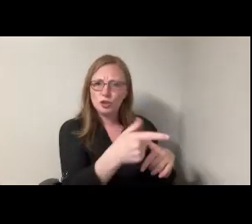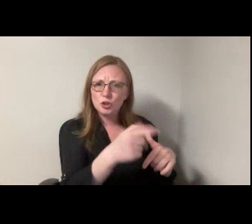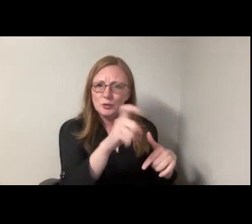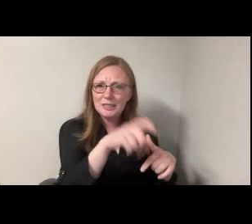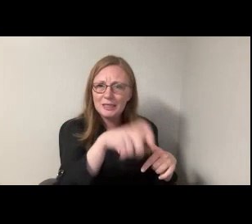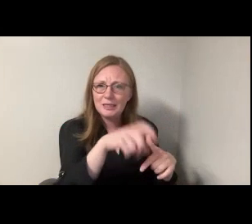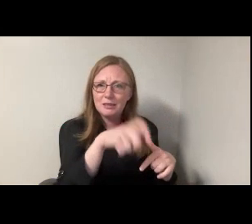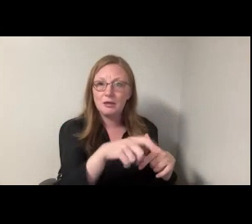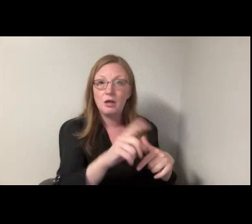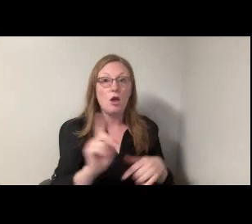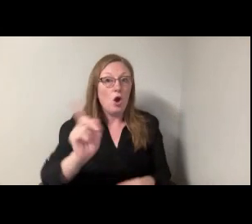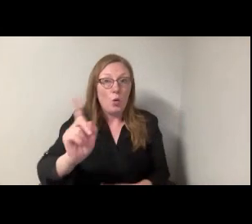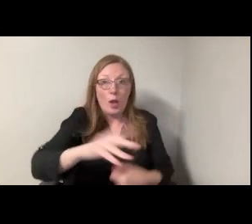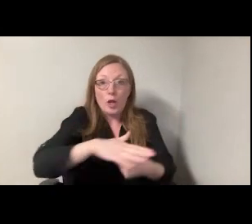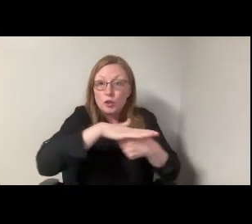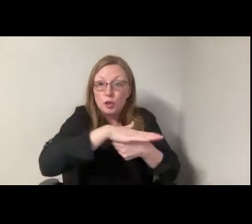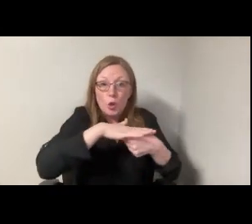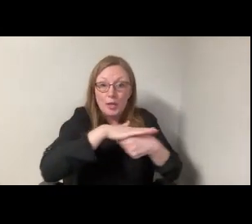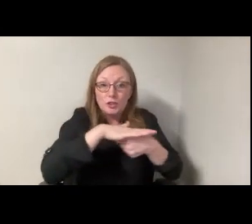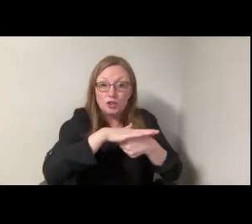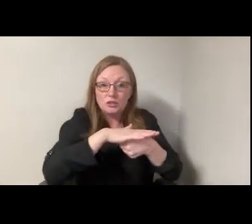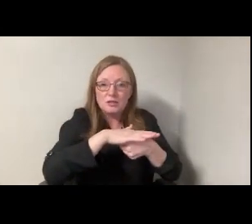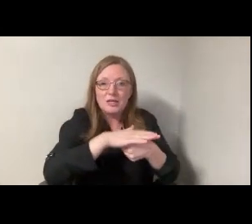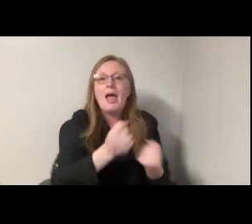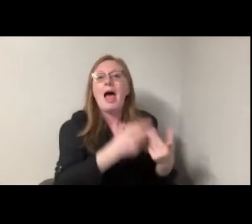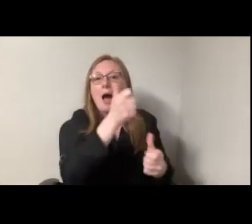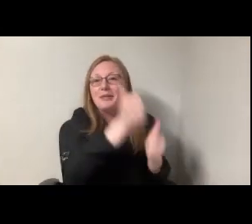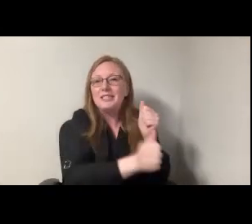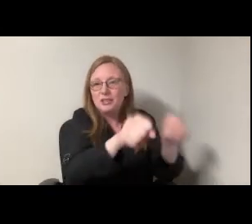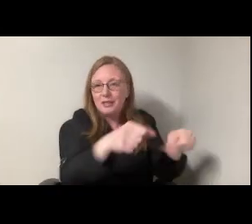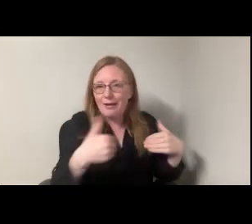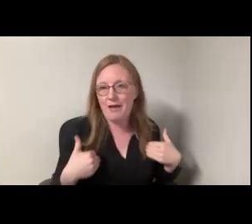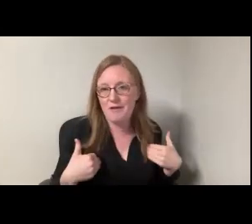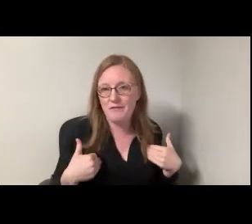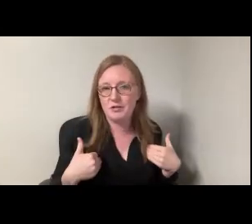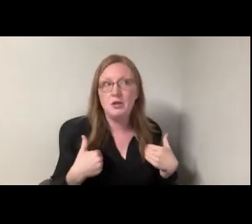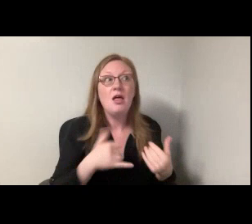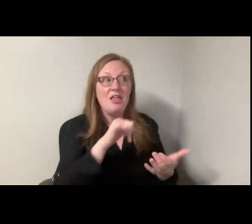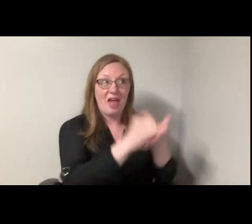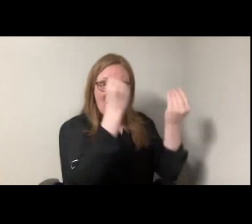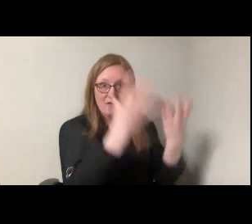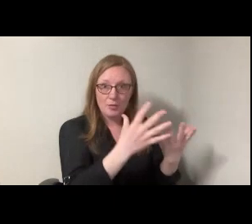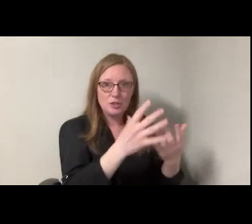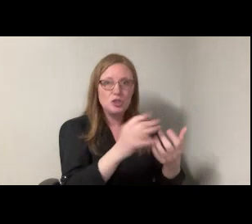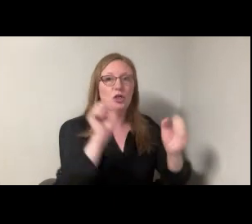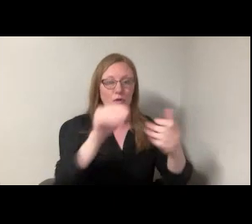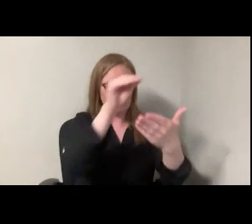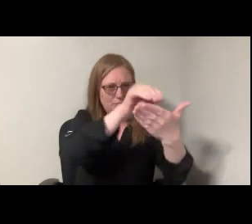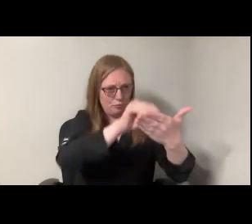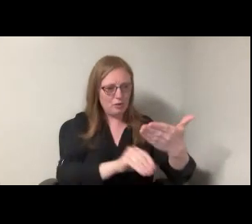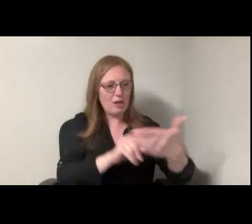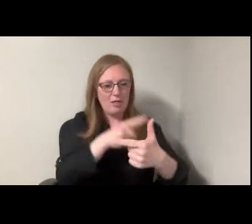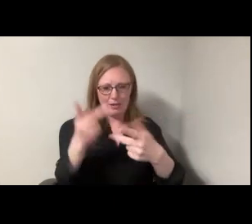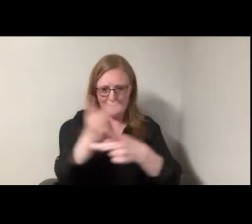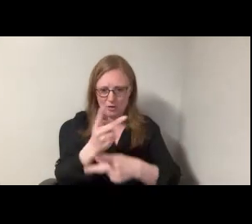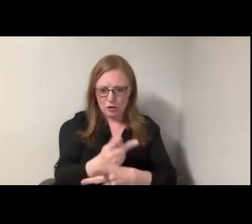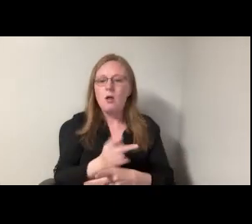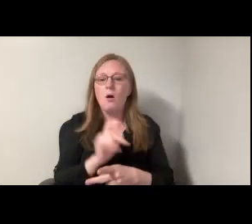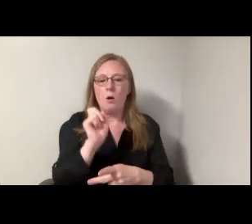number of locations and what is the population. That's based on that information, you can figure out what are the